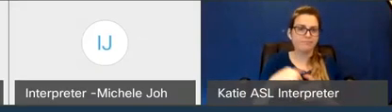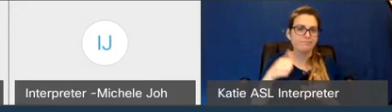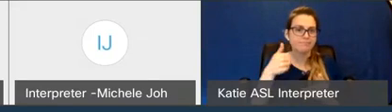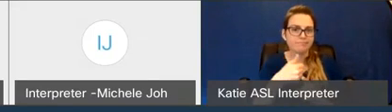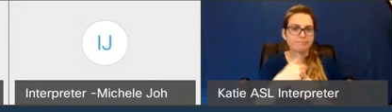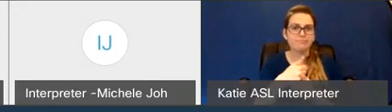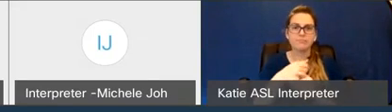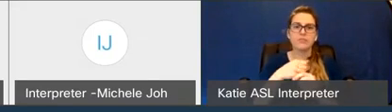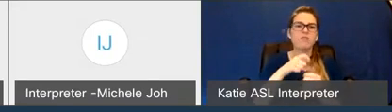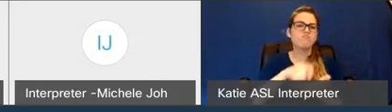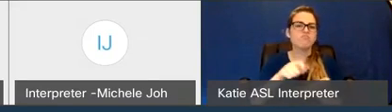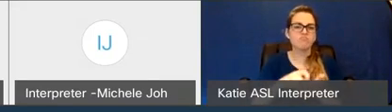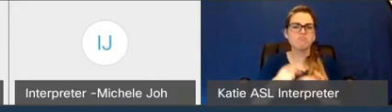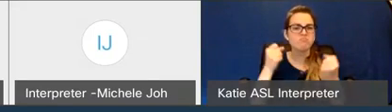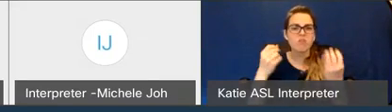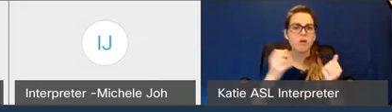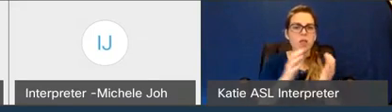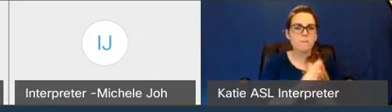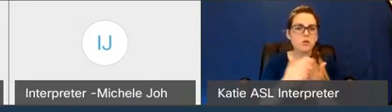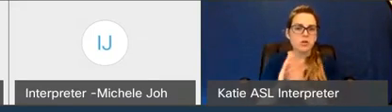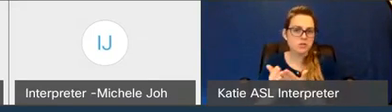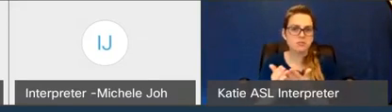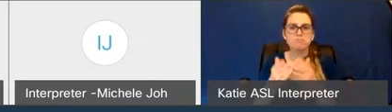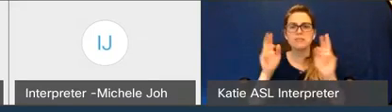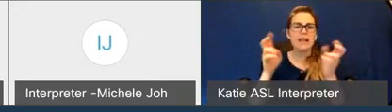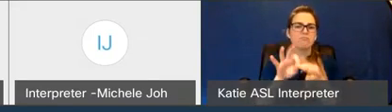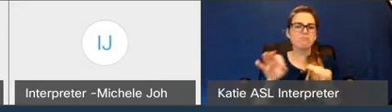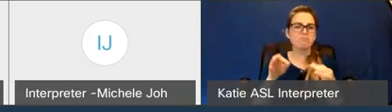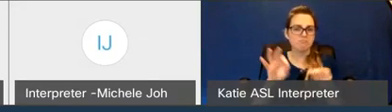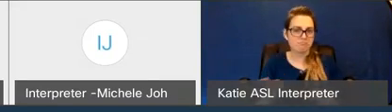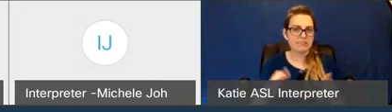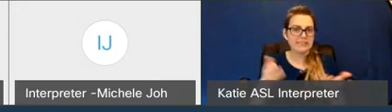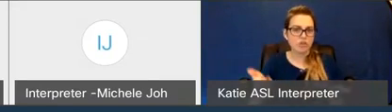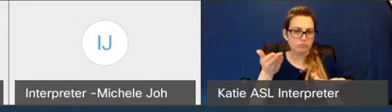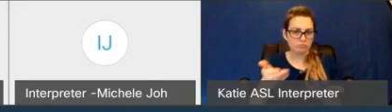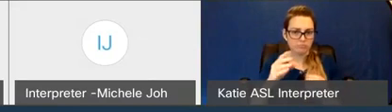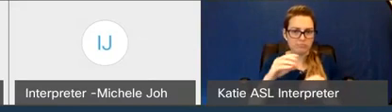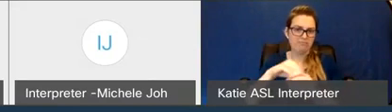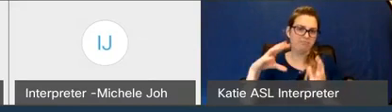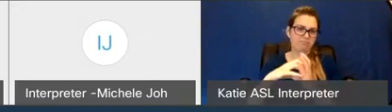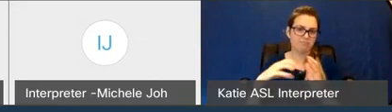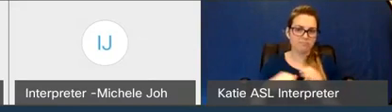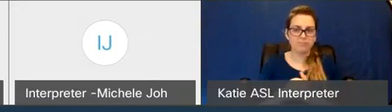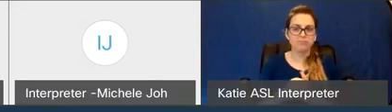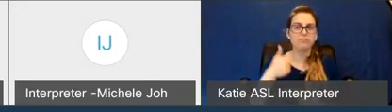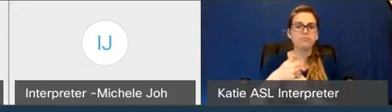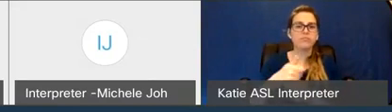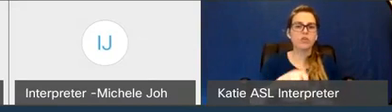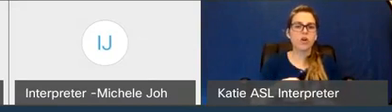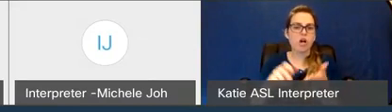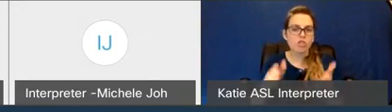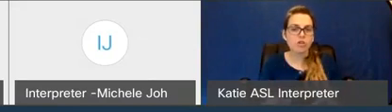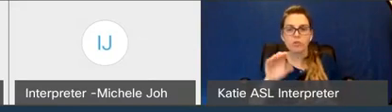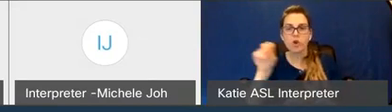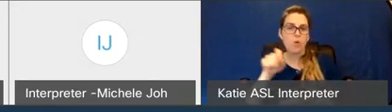2002, and Colorado Rules of Evidence with Objections in 2020. He's a contributing author and co-editor